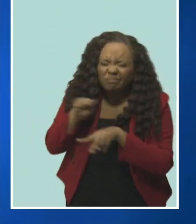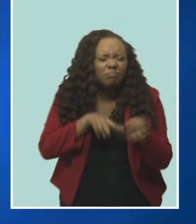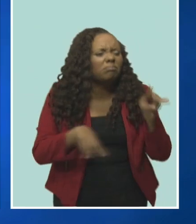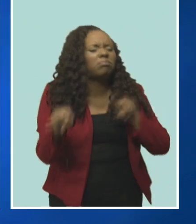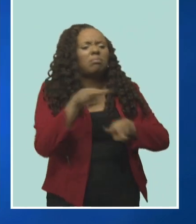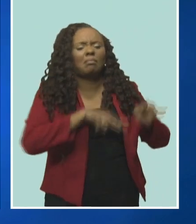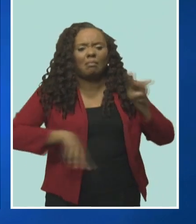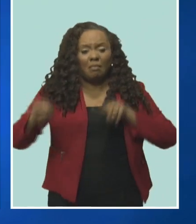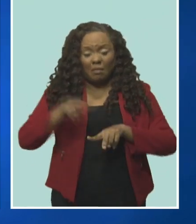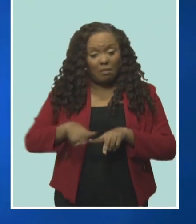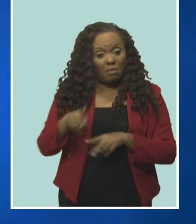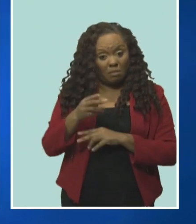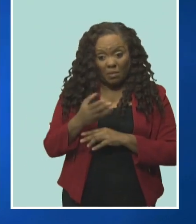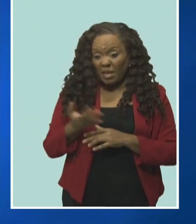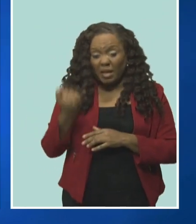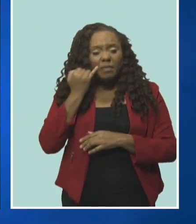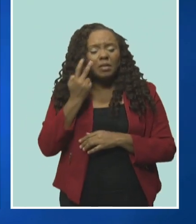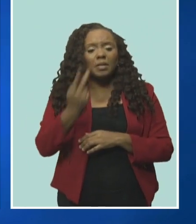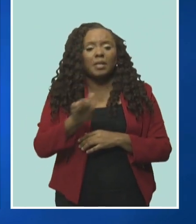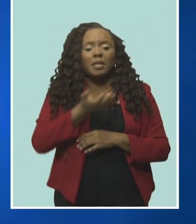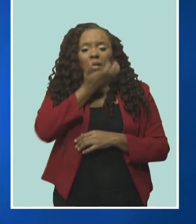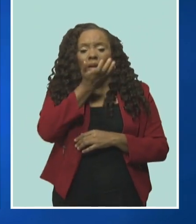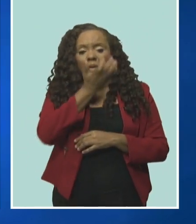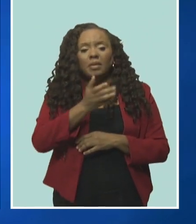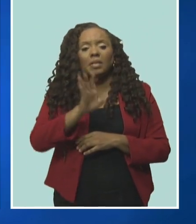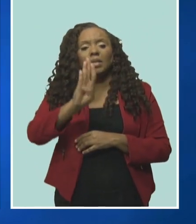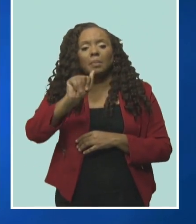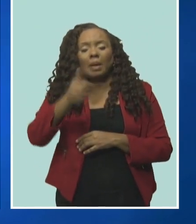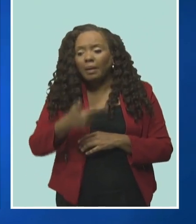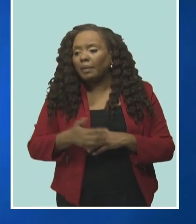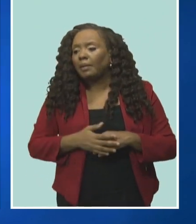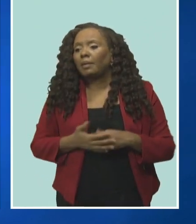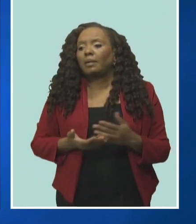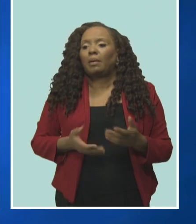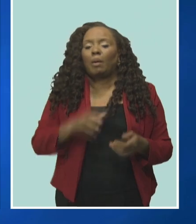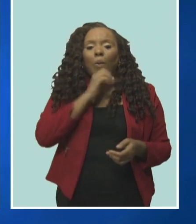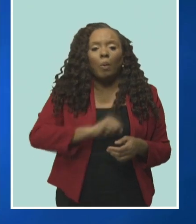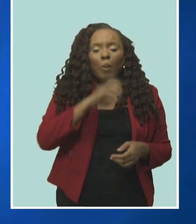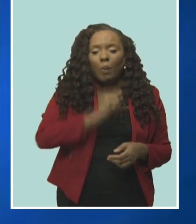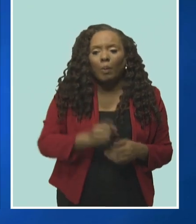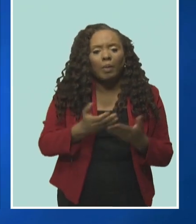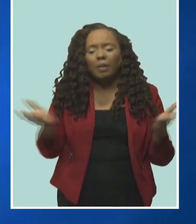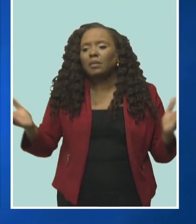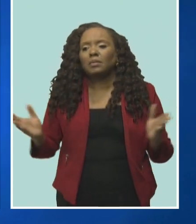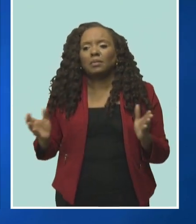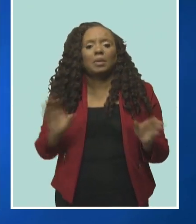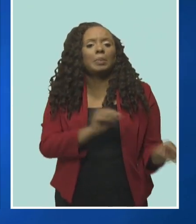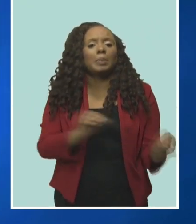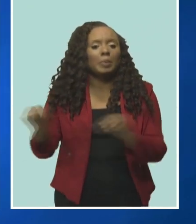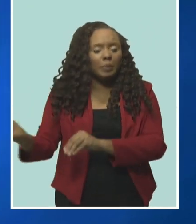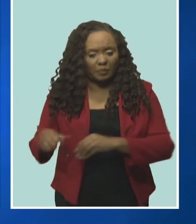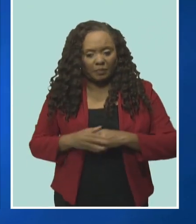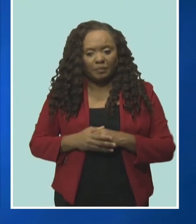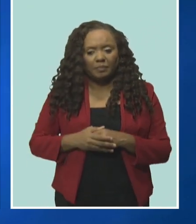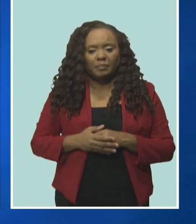there are garbage bags, there's refuse, there's standing water, remove them. If you have